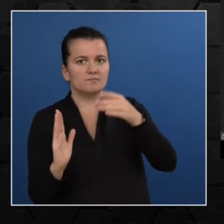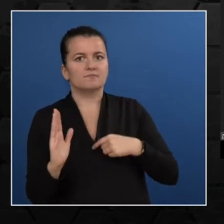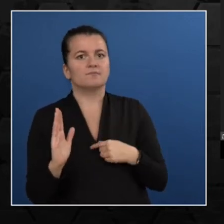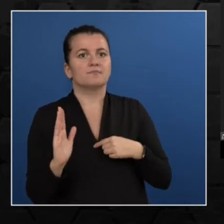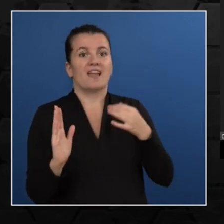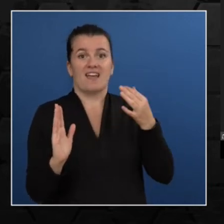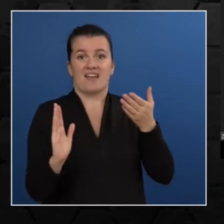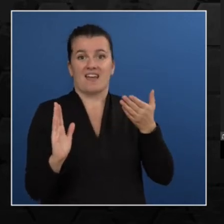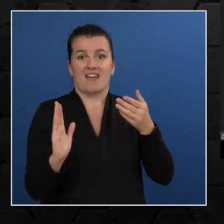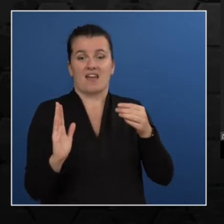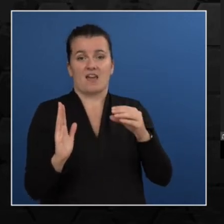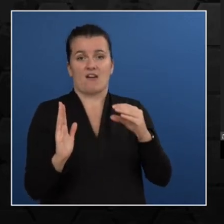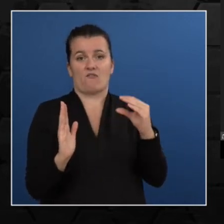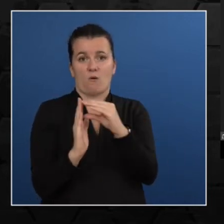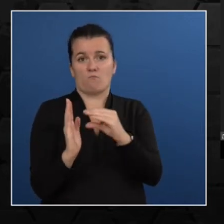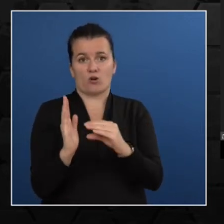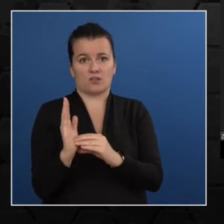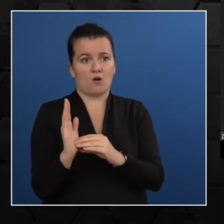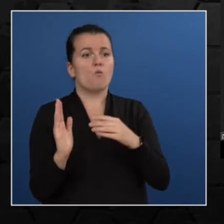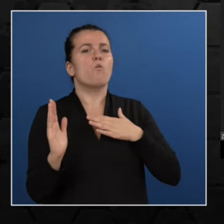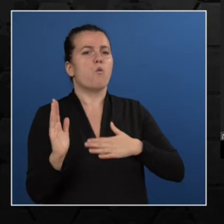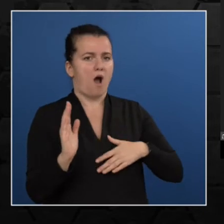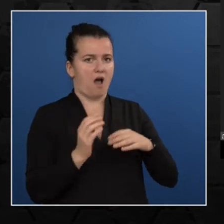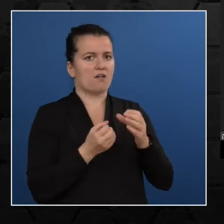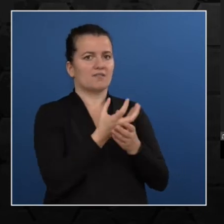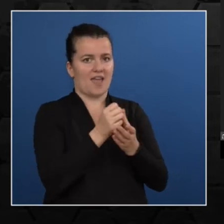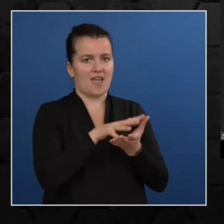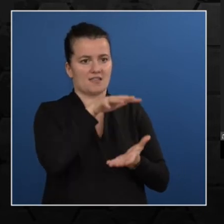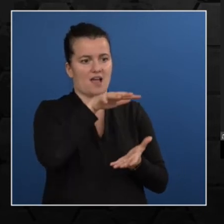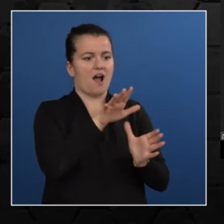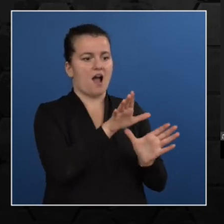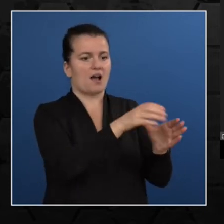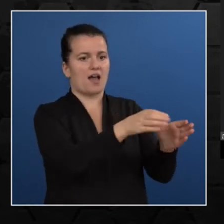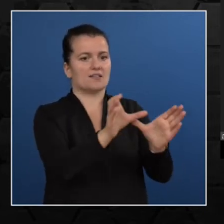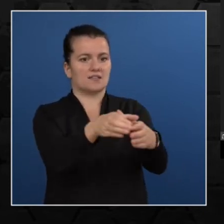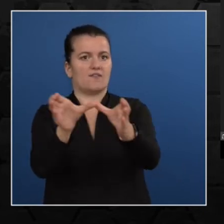let's do data classification. So basically, we're going to classify